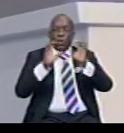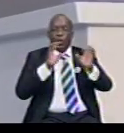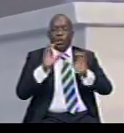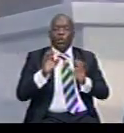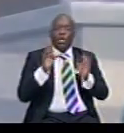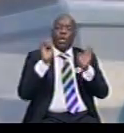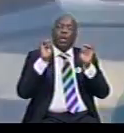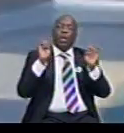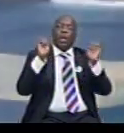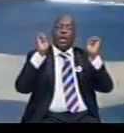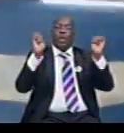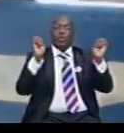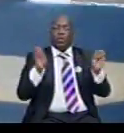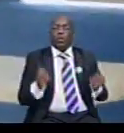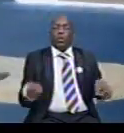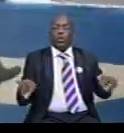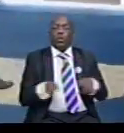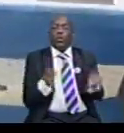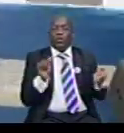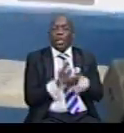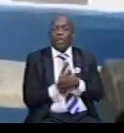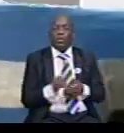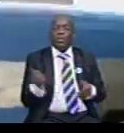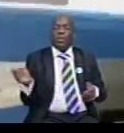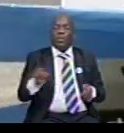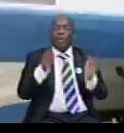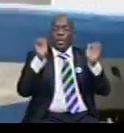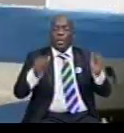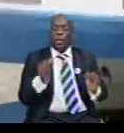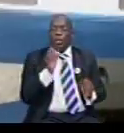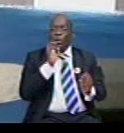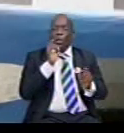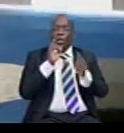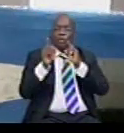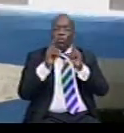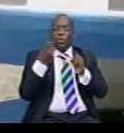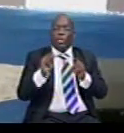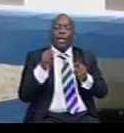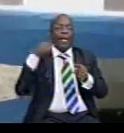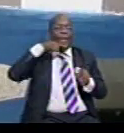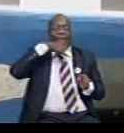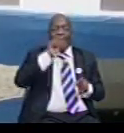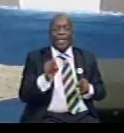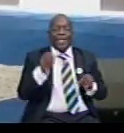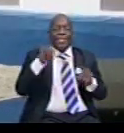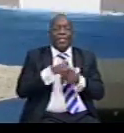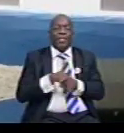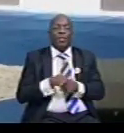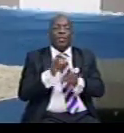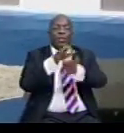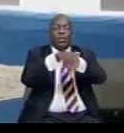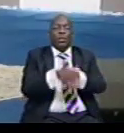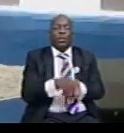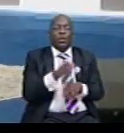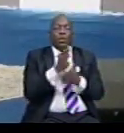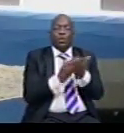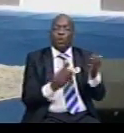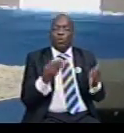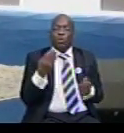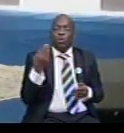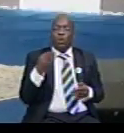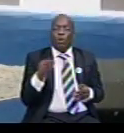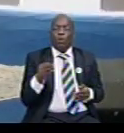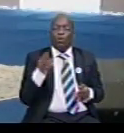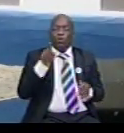so that they can speak their lies in hypocrisy. And some people, you're sucked in, you're taken